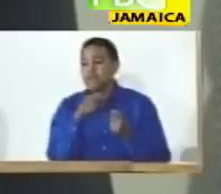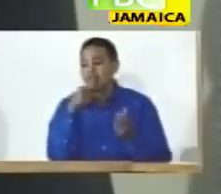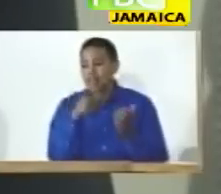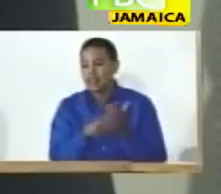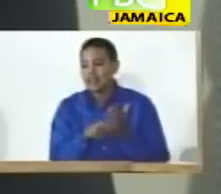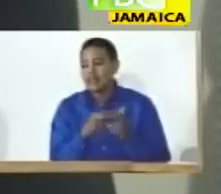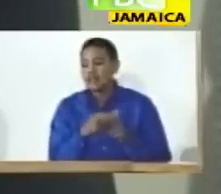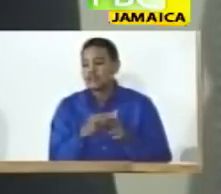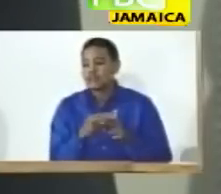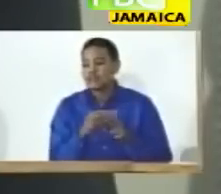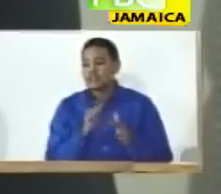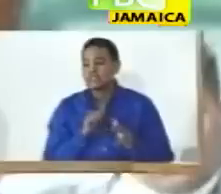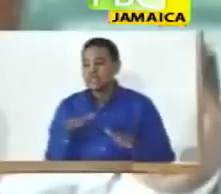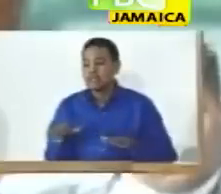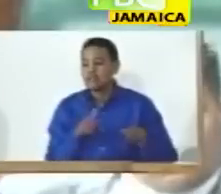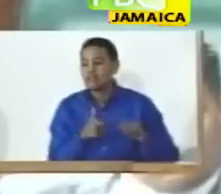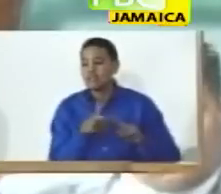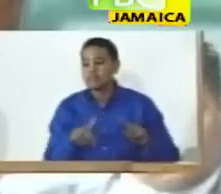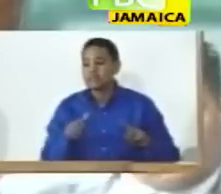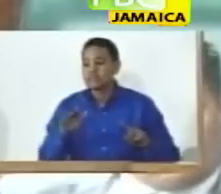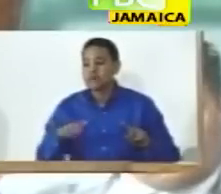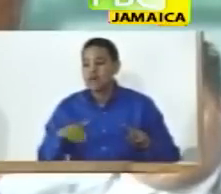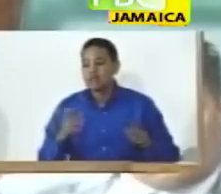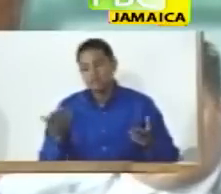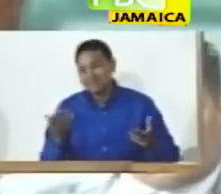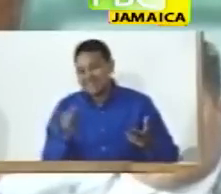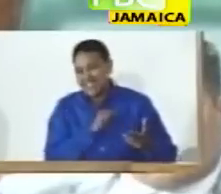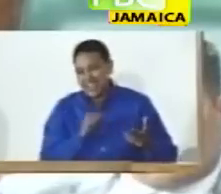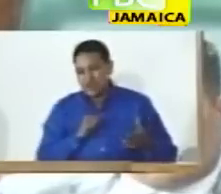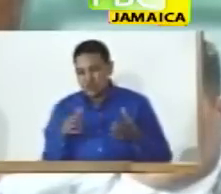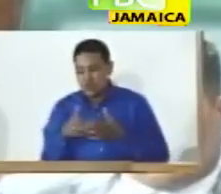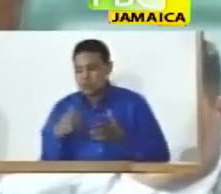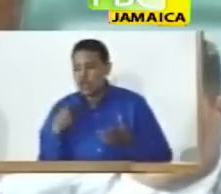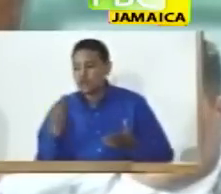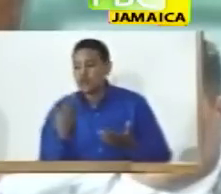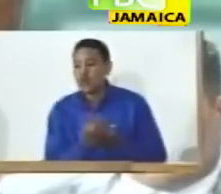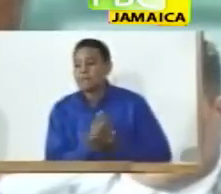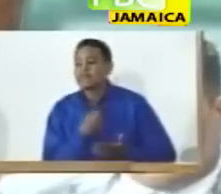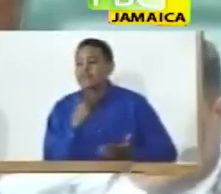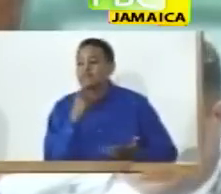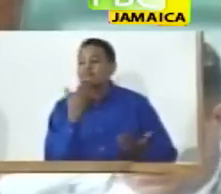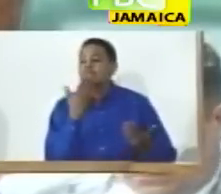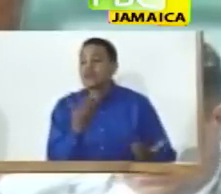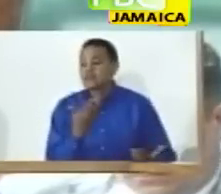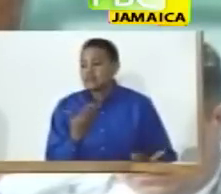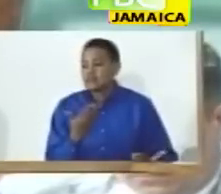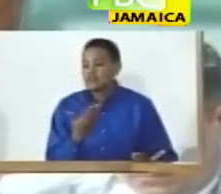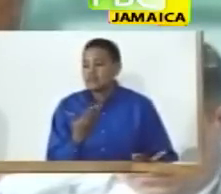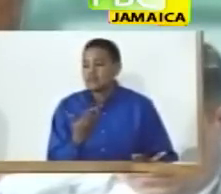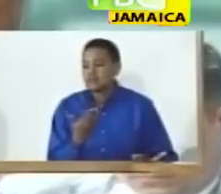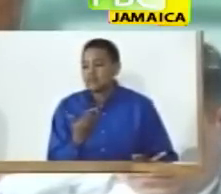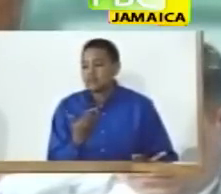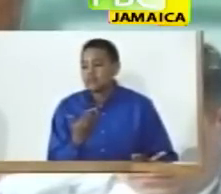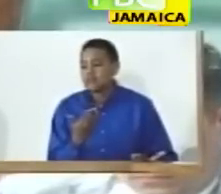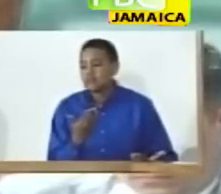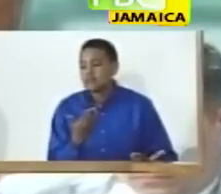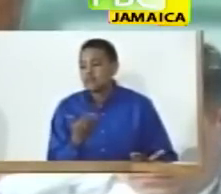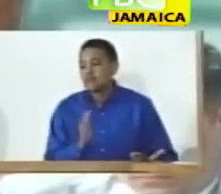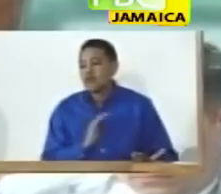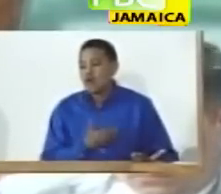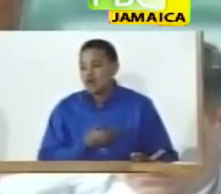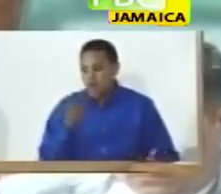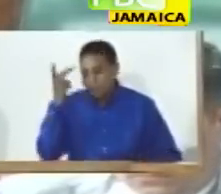soon as I remove from this chamber. So I use the opportunity to say thank you to our Prime